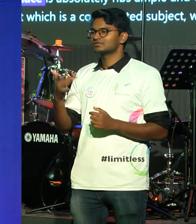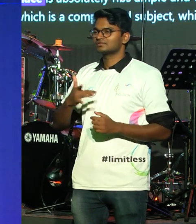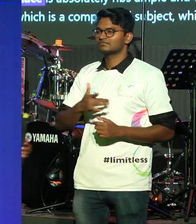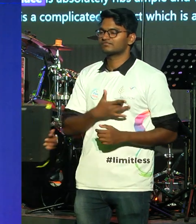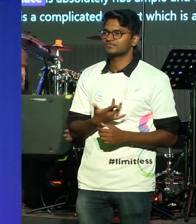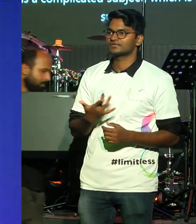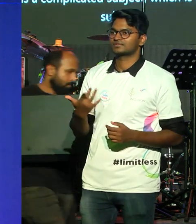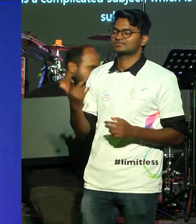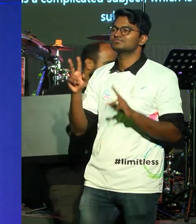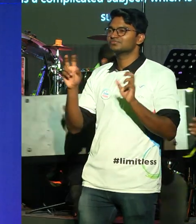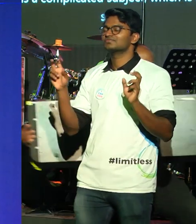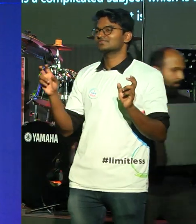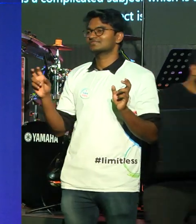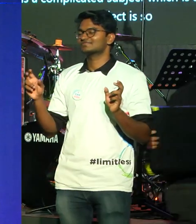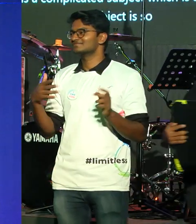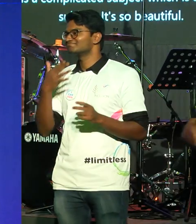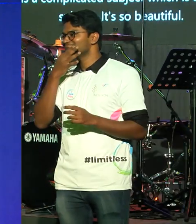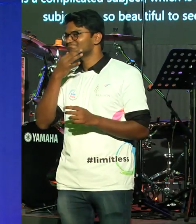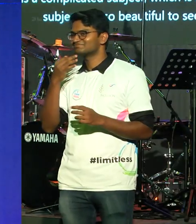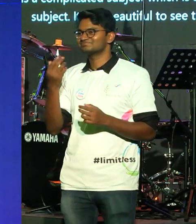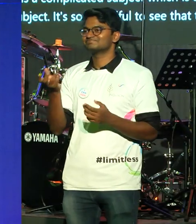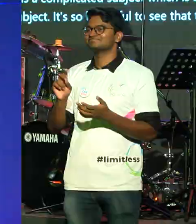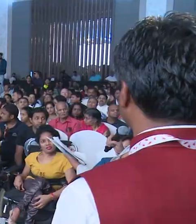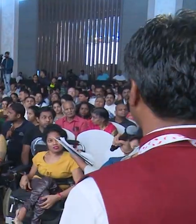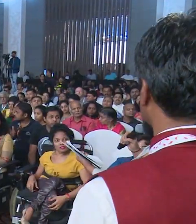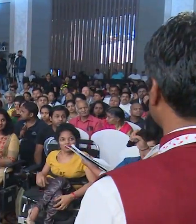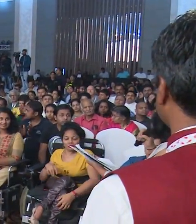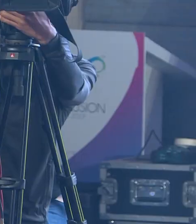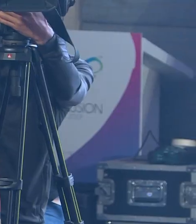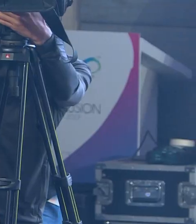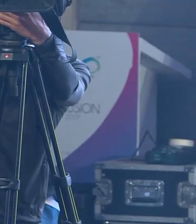subject, it's so beautiful to see that there is a world of possibilities.